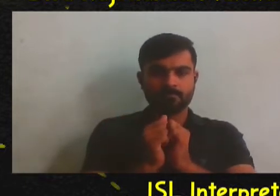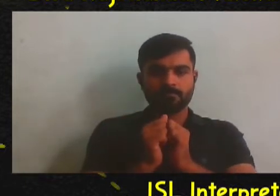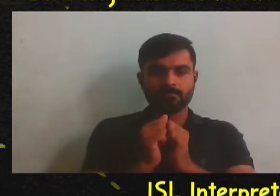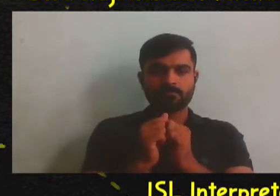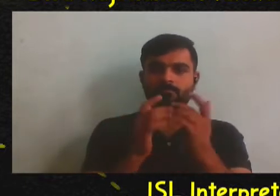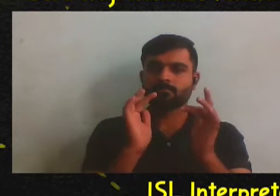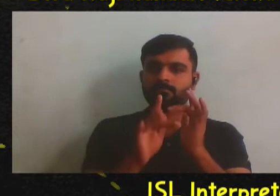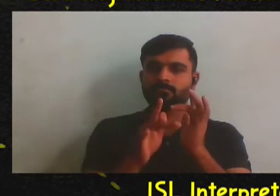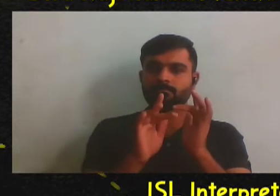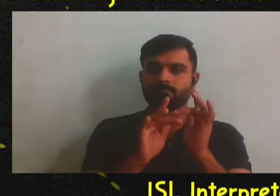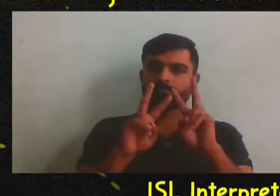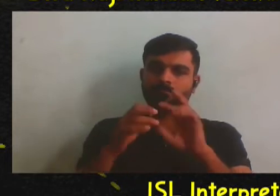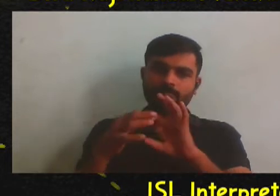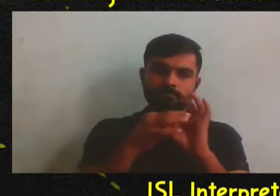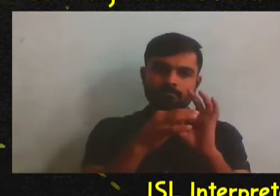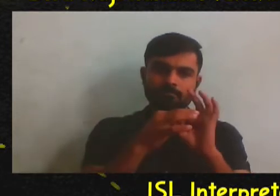original point that,